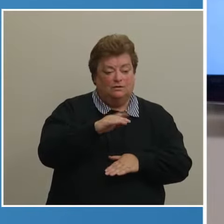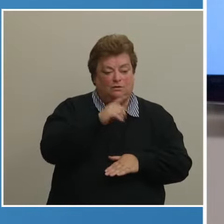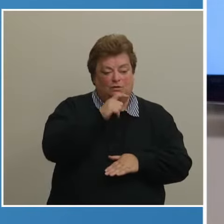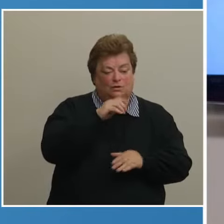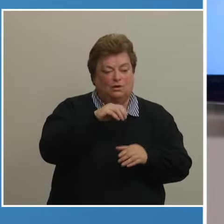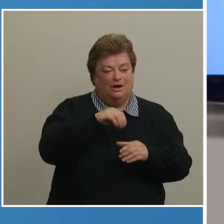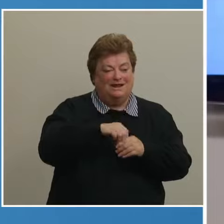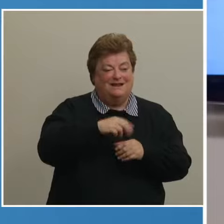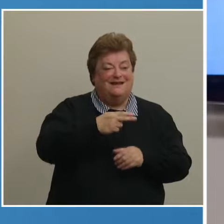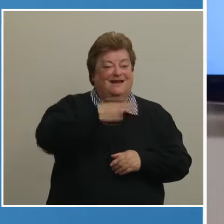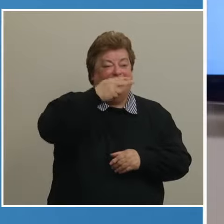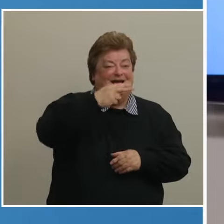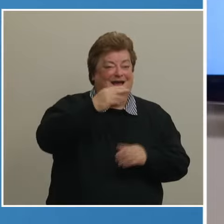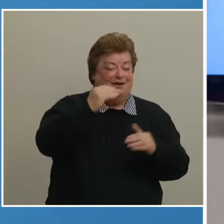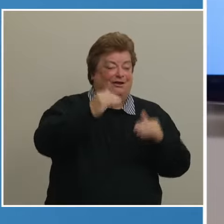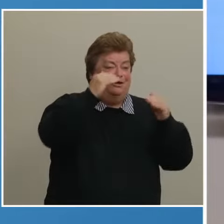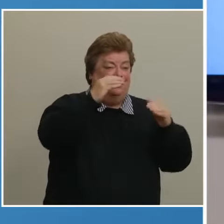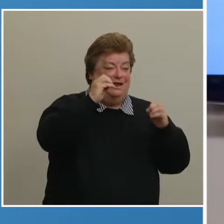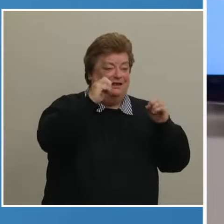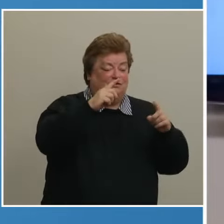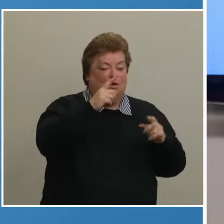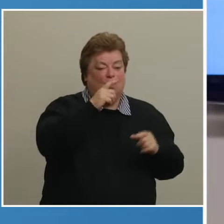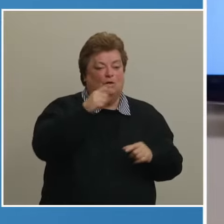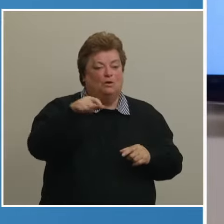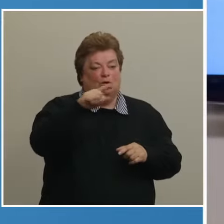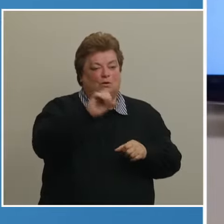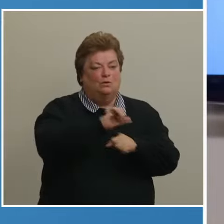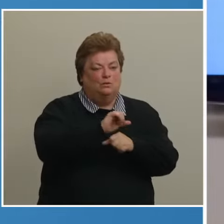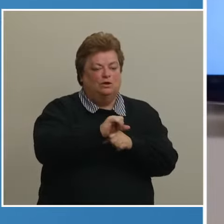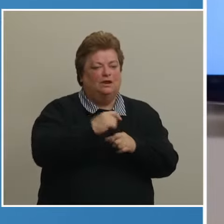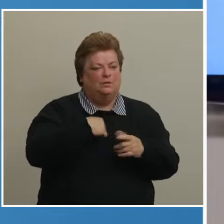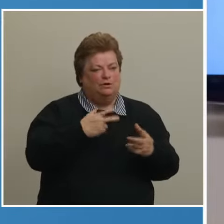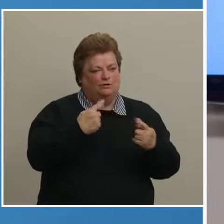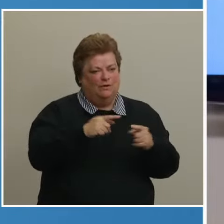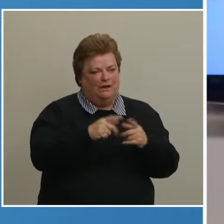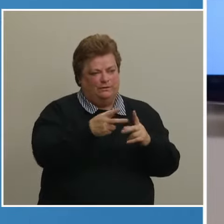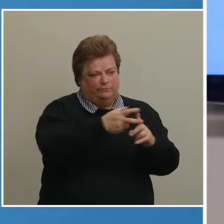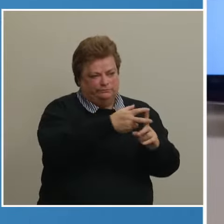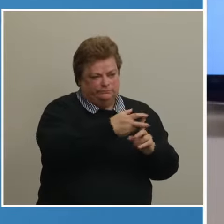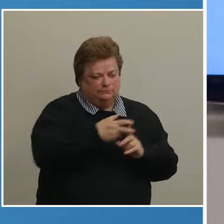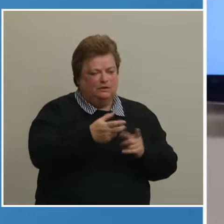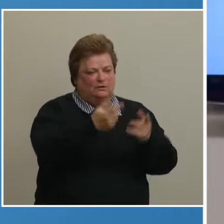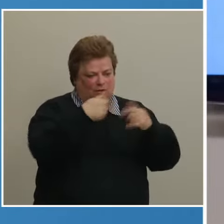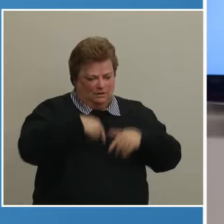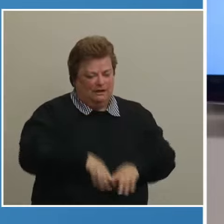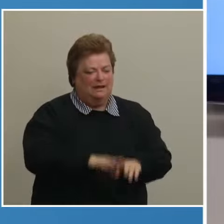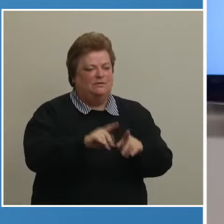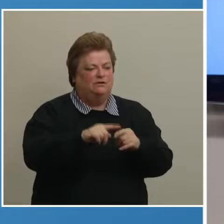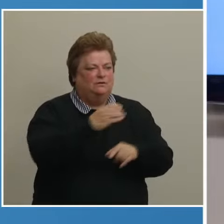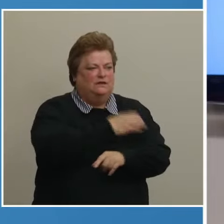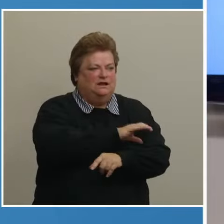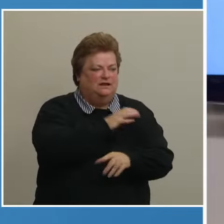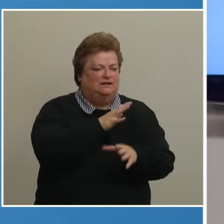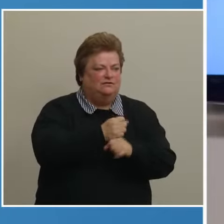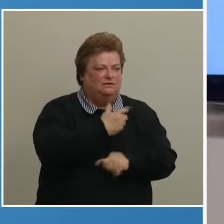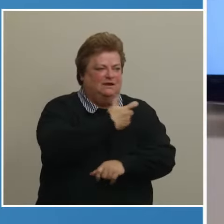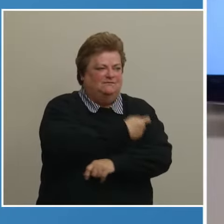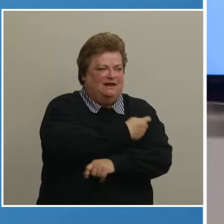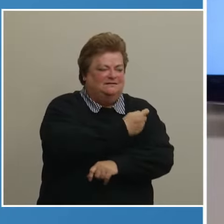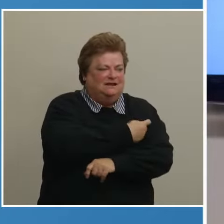higher education or who are out working to get into the clinics and get vaccinated. Thank you.